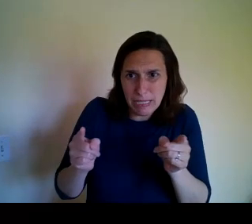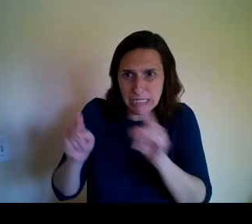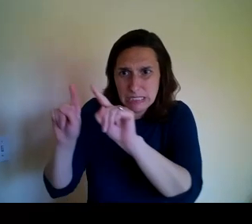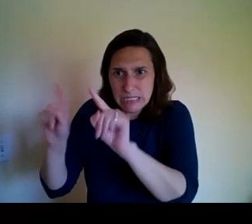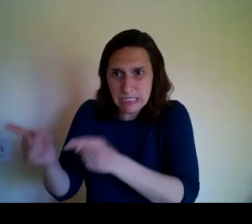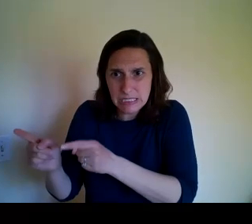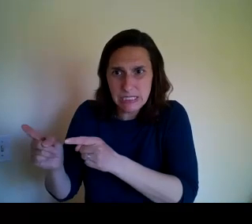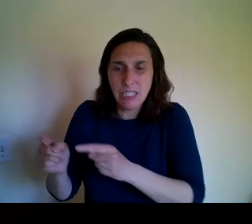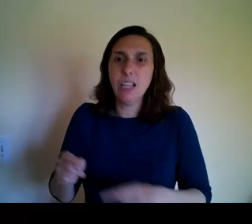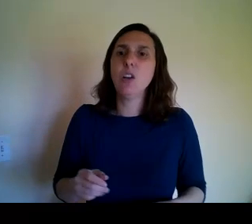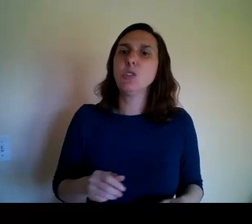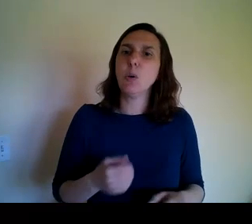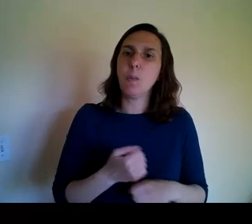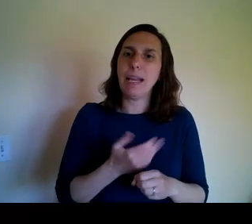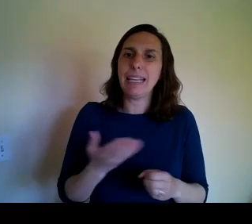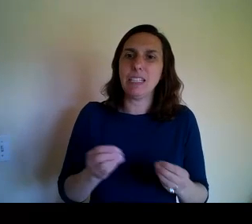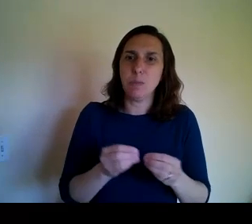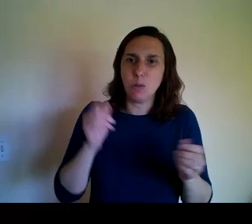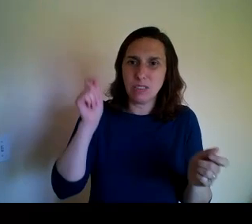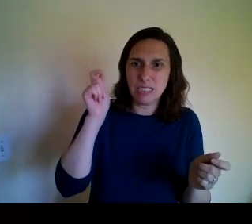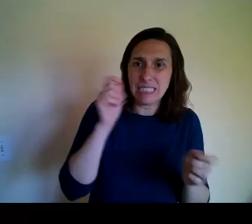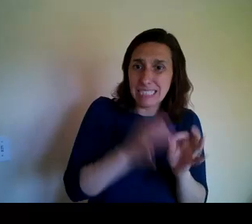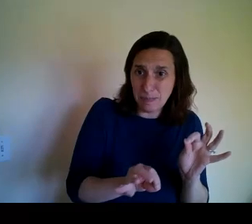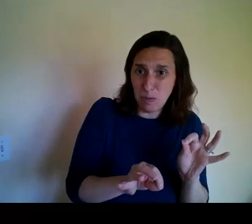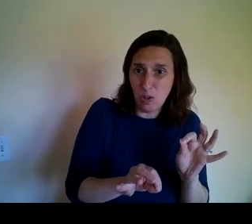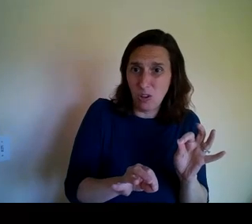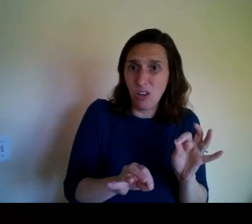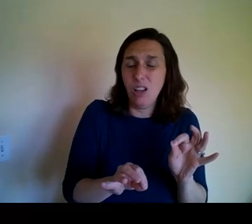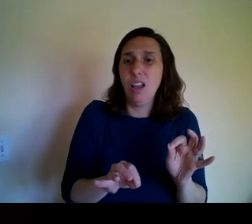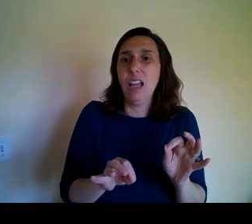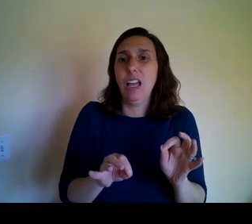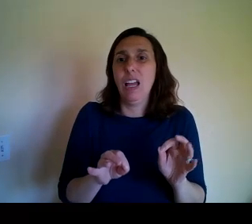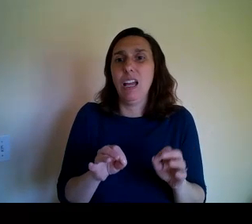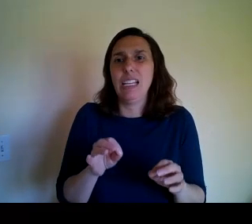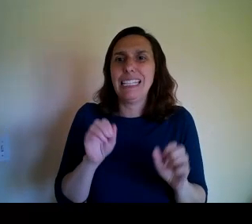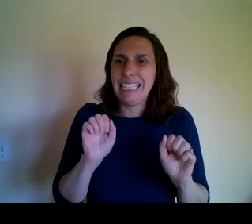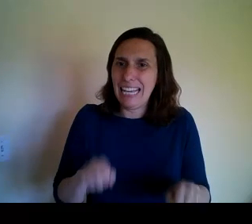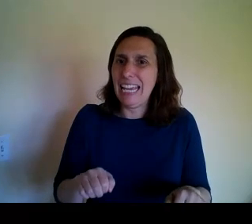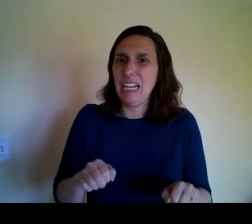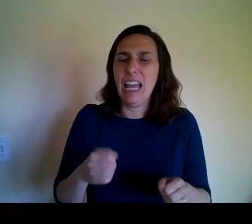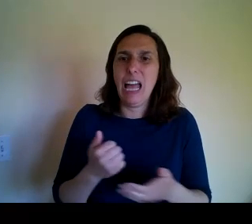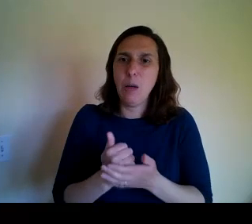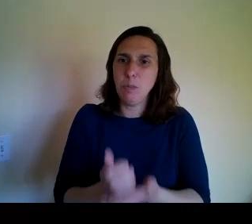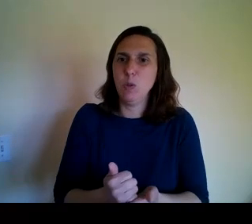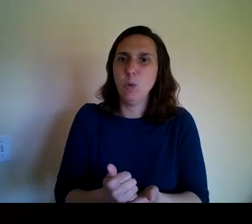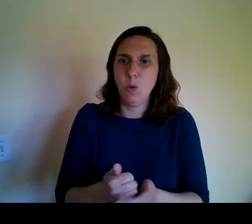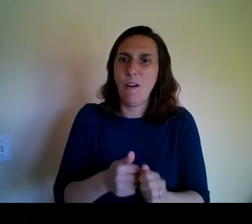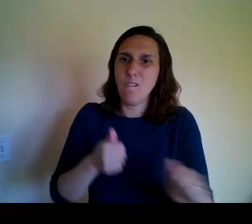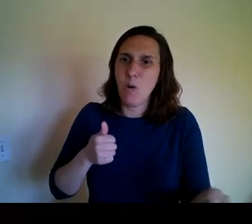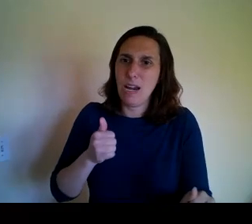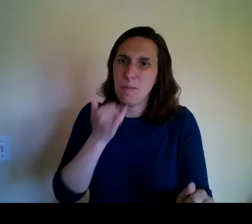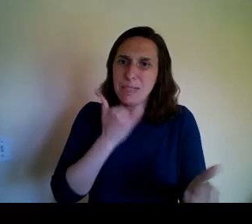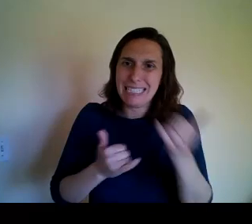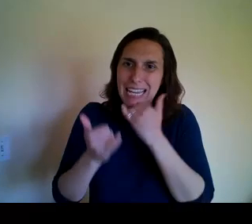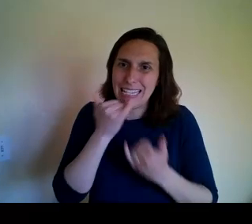simplifying, expanding these expressions can avoid error, and they can help put it into chunks. Also,